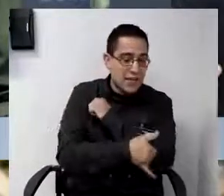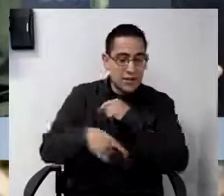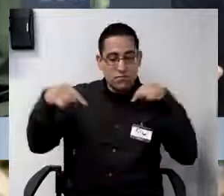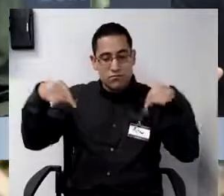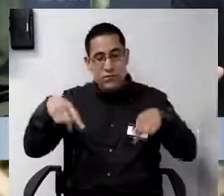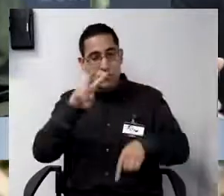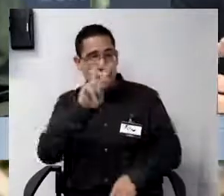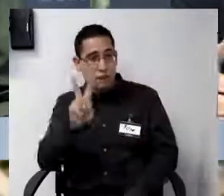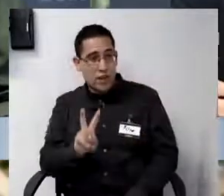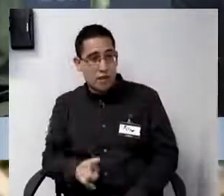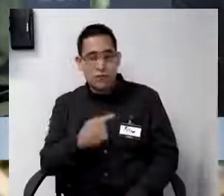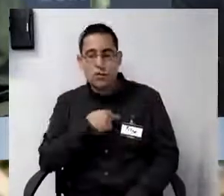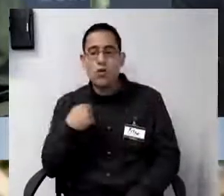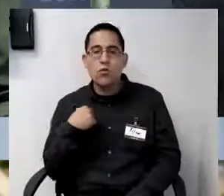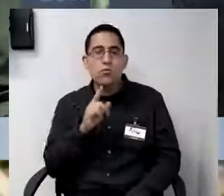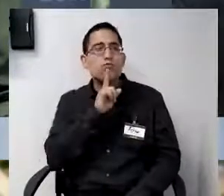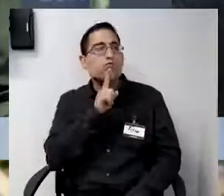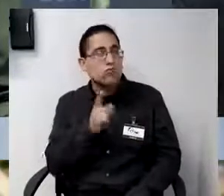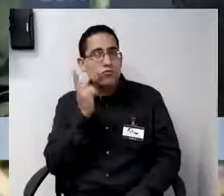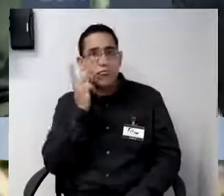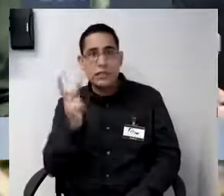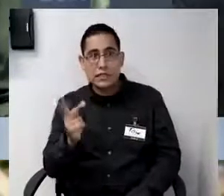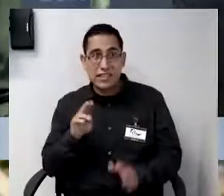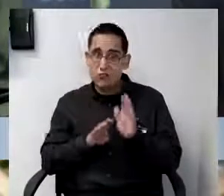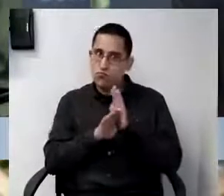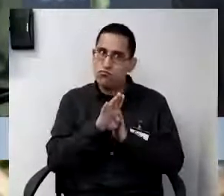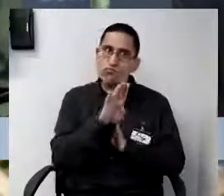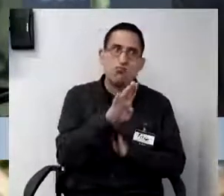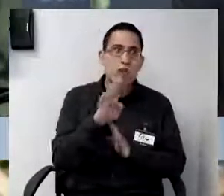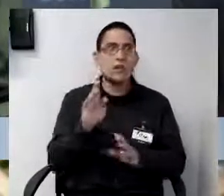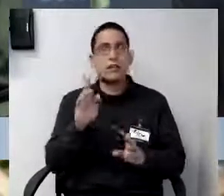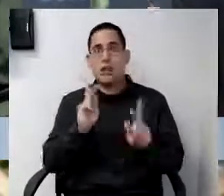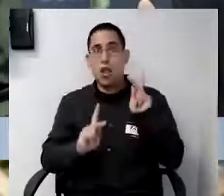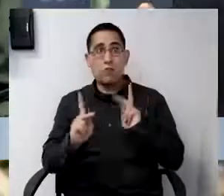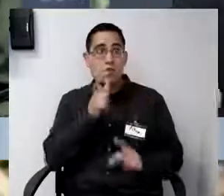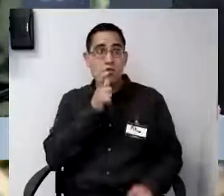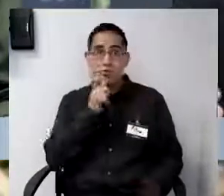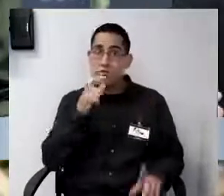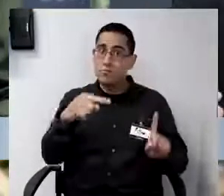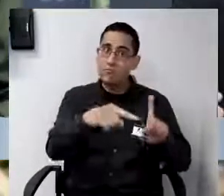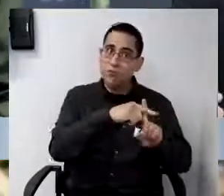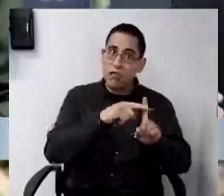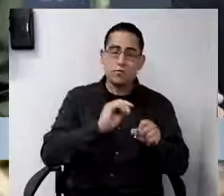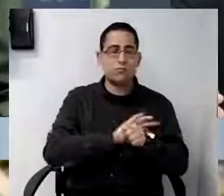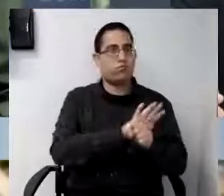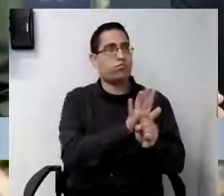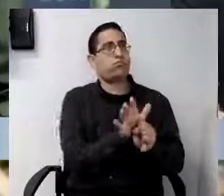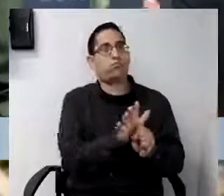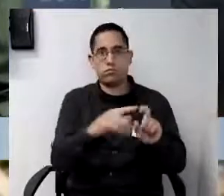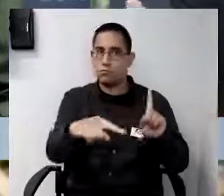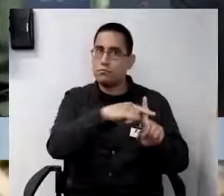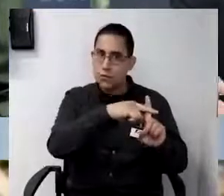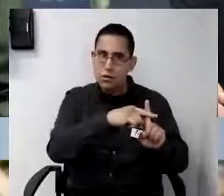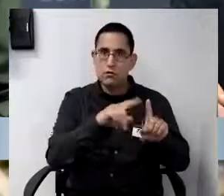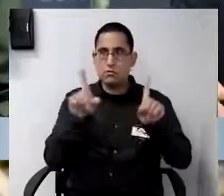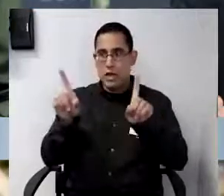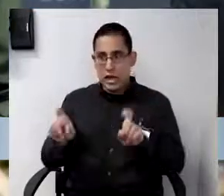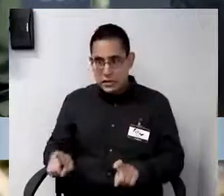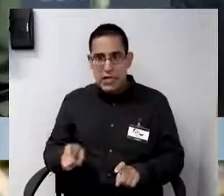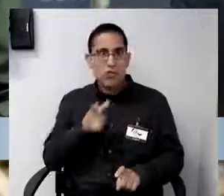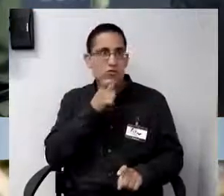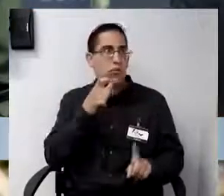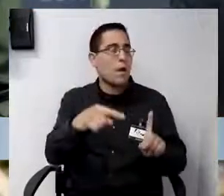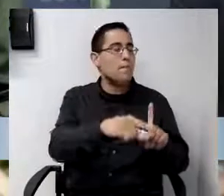definitely are seeing a rising trend in both the positivity rate, that is the number of people that are tested that